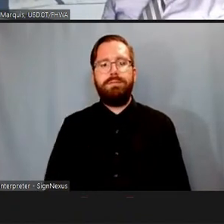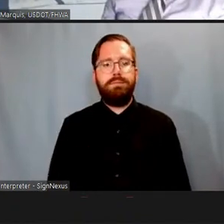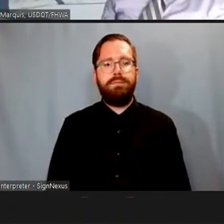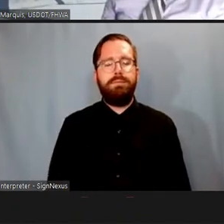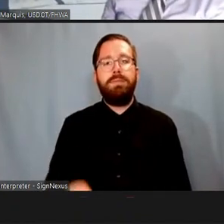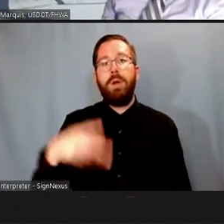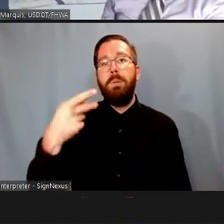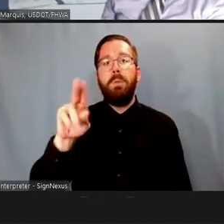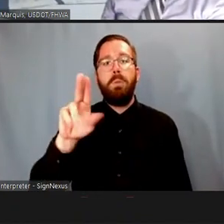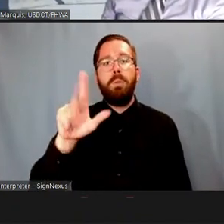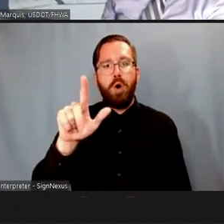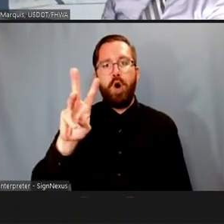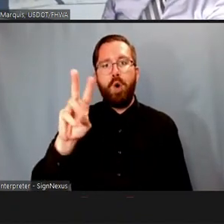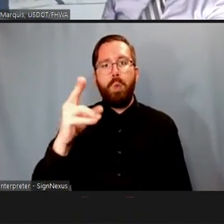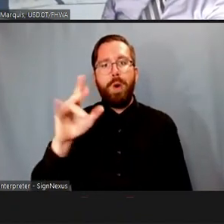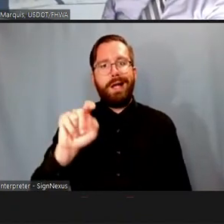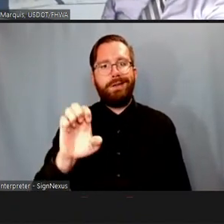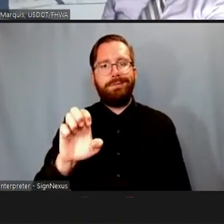paul white